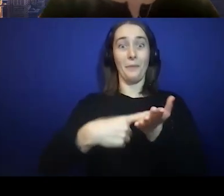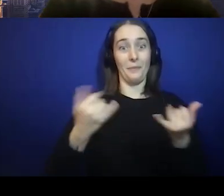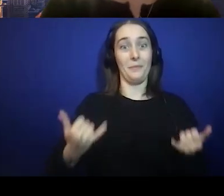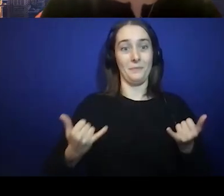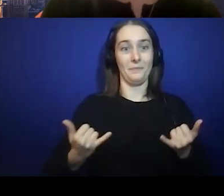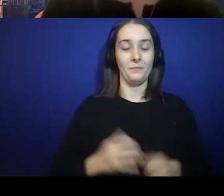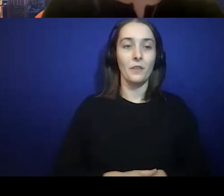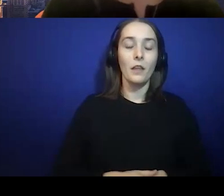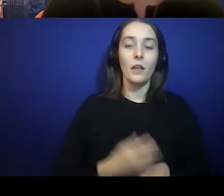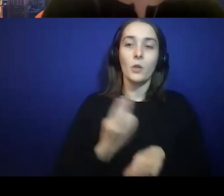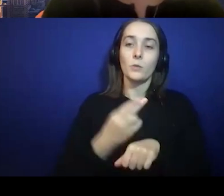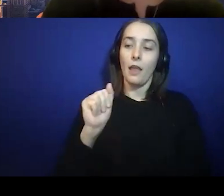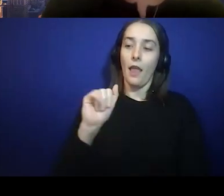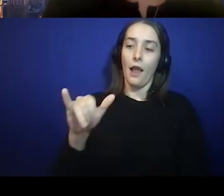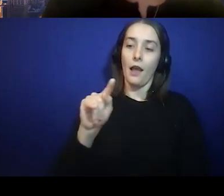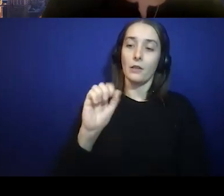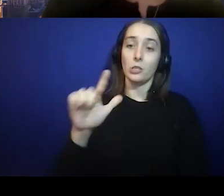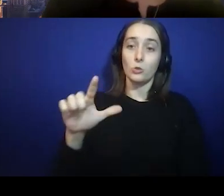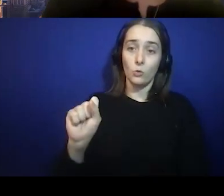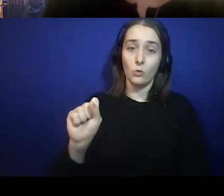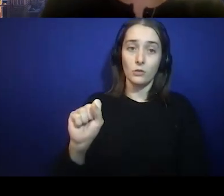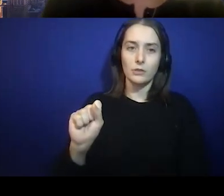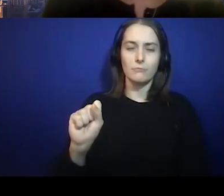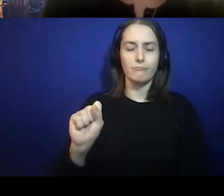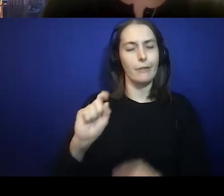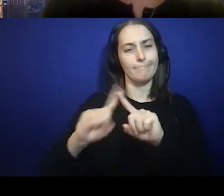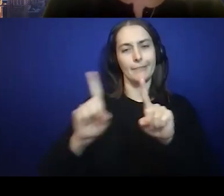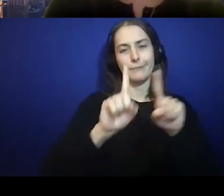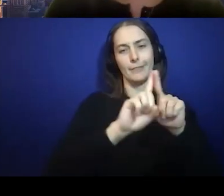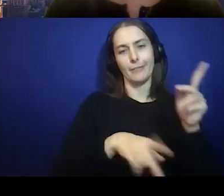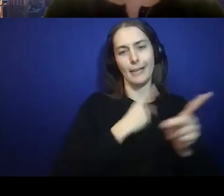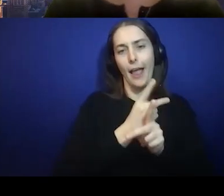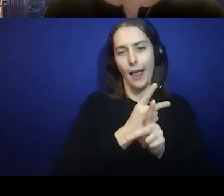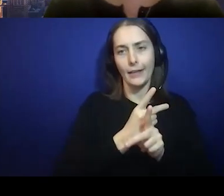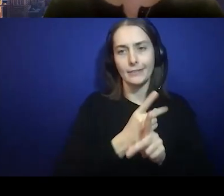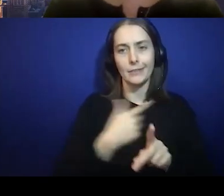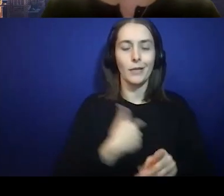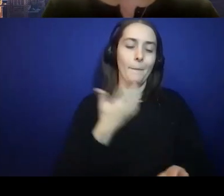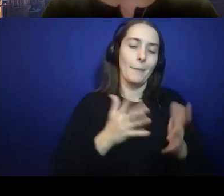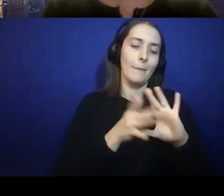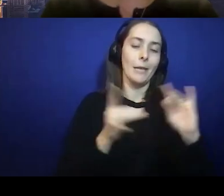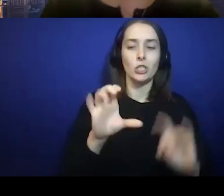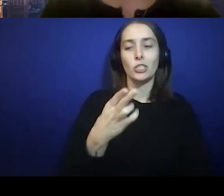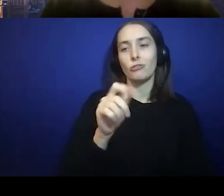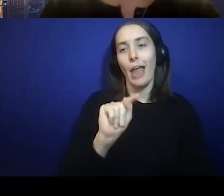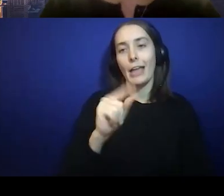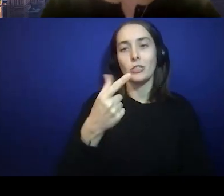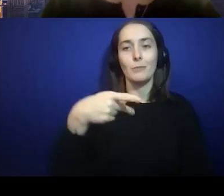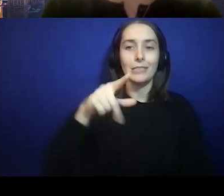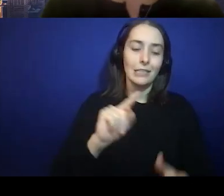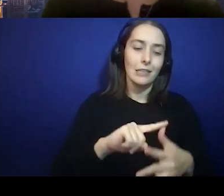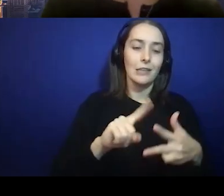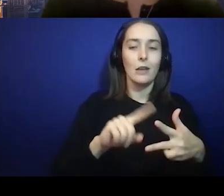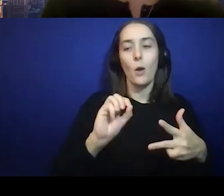So using AI tools, and there's a range here. We might mention ChatGPT, OpenAI,